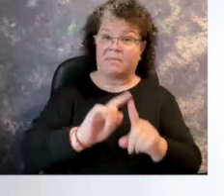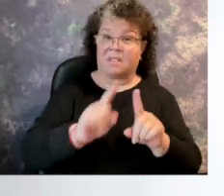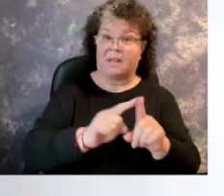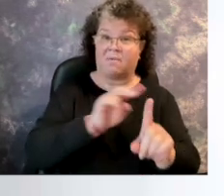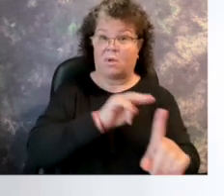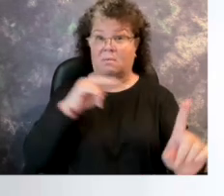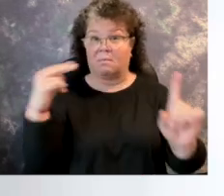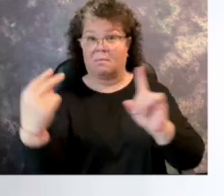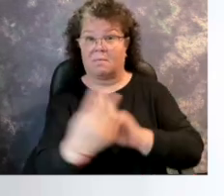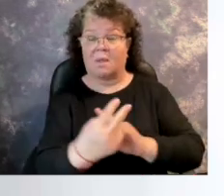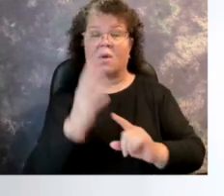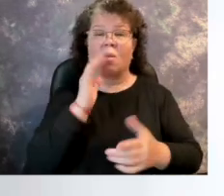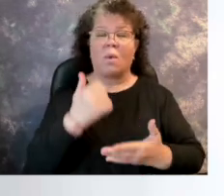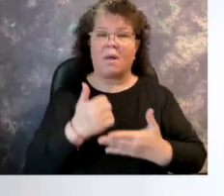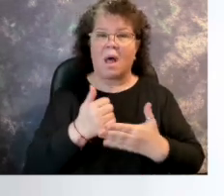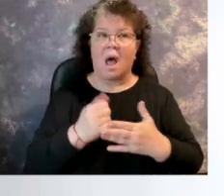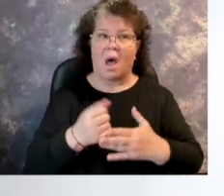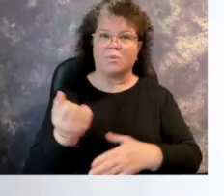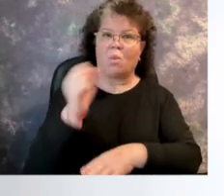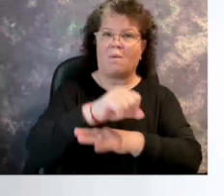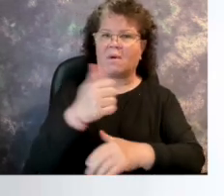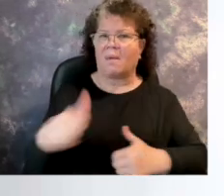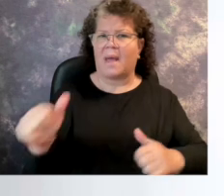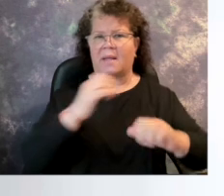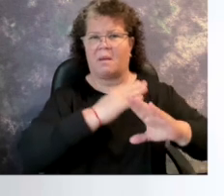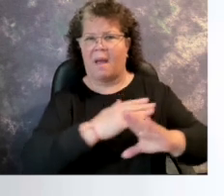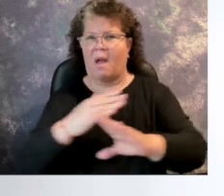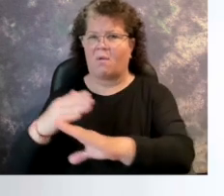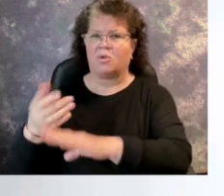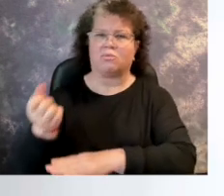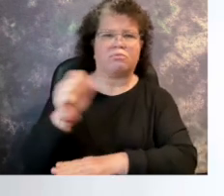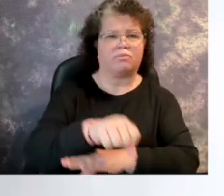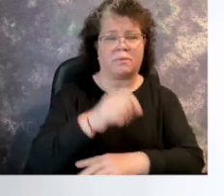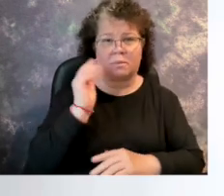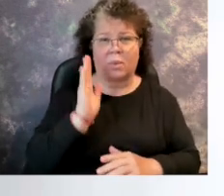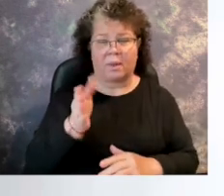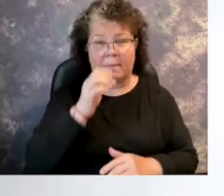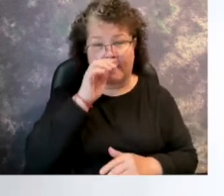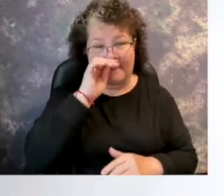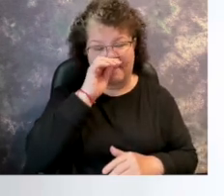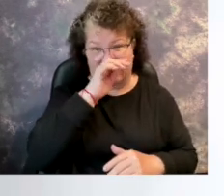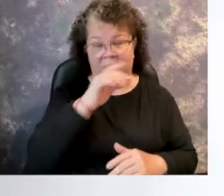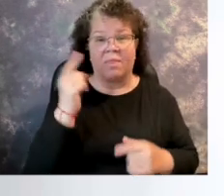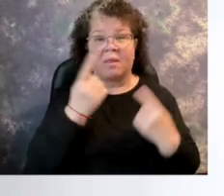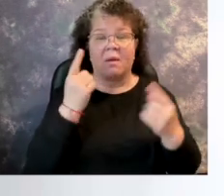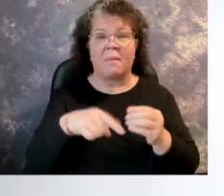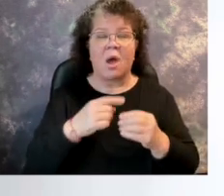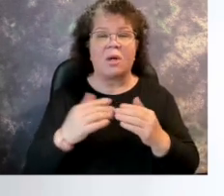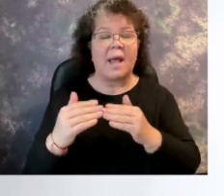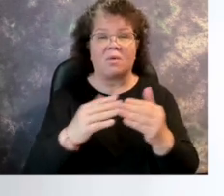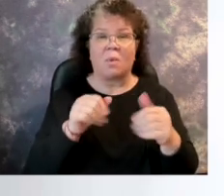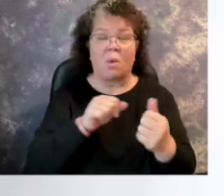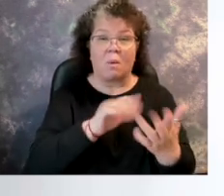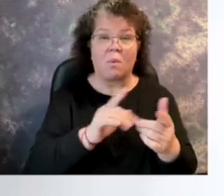help us overcome barriers. So please strive to follow an equitable approach when helping to strategize solutions for our